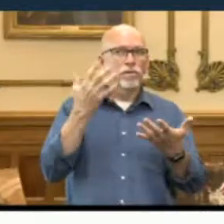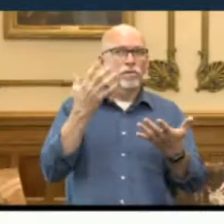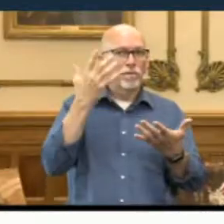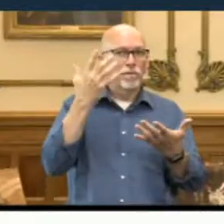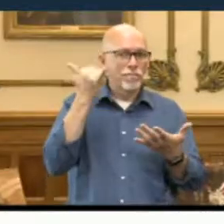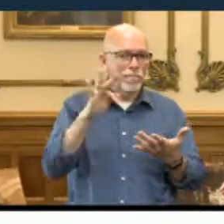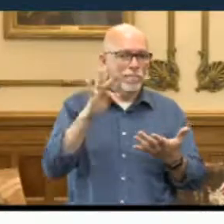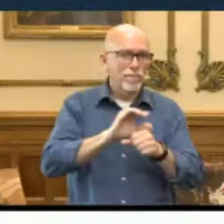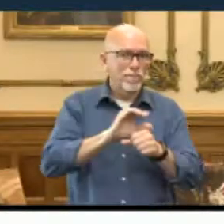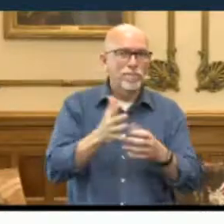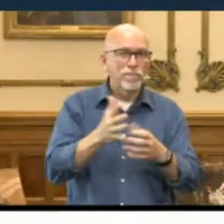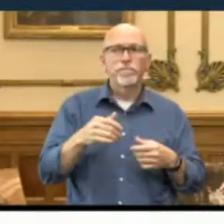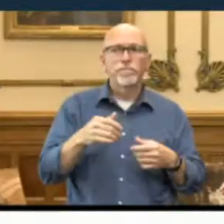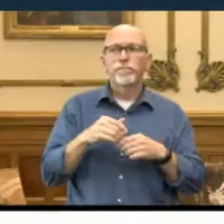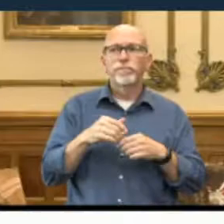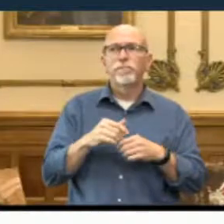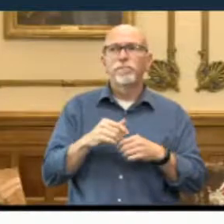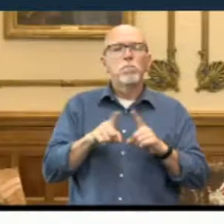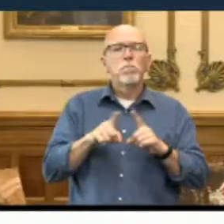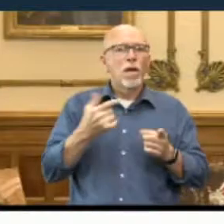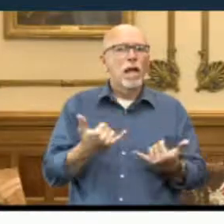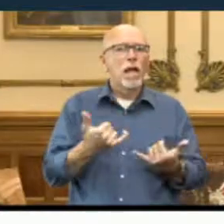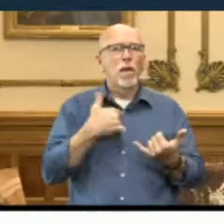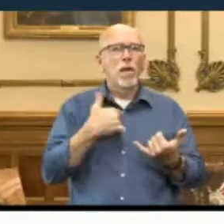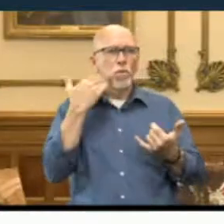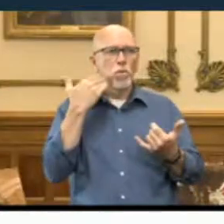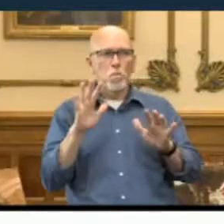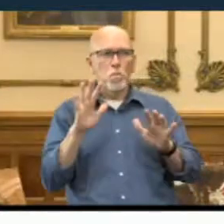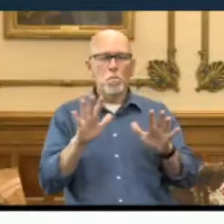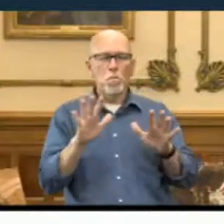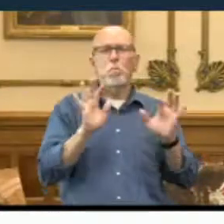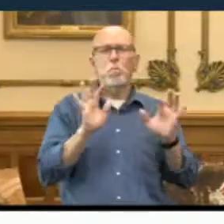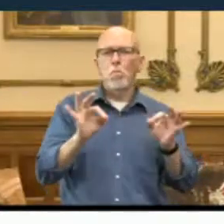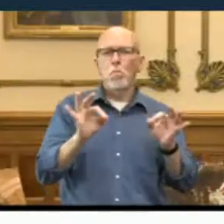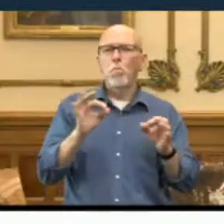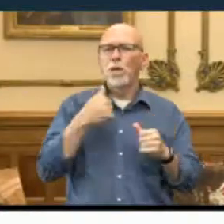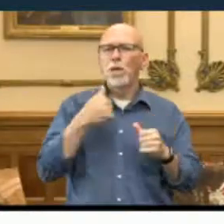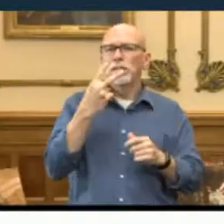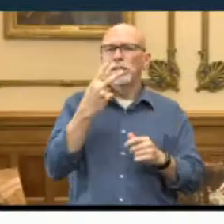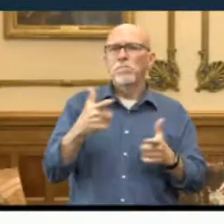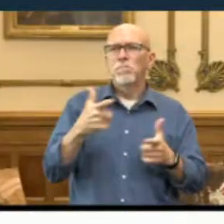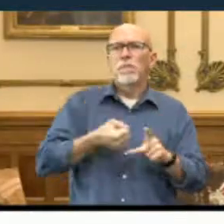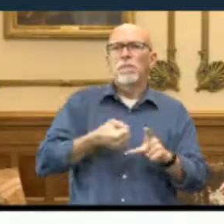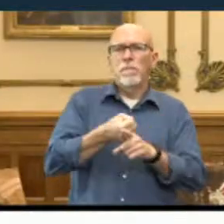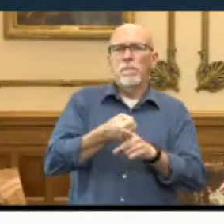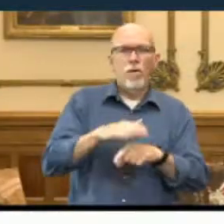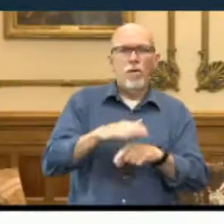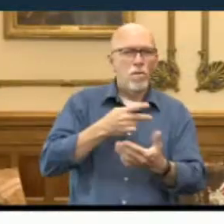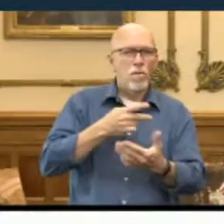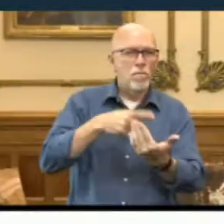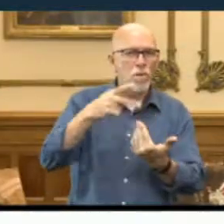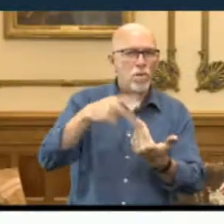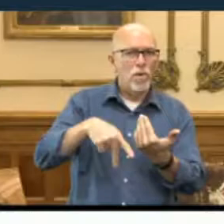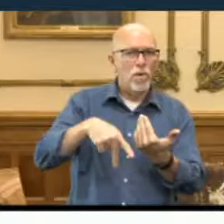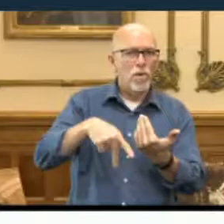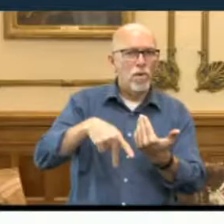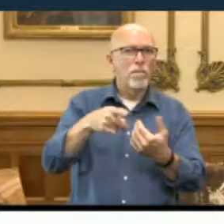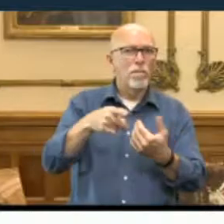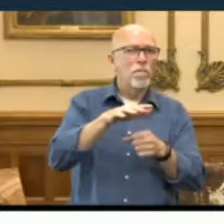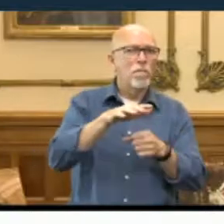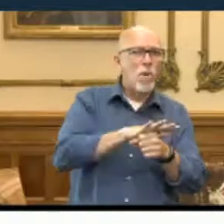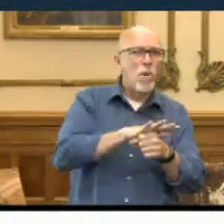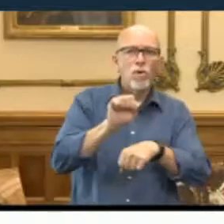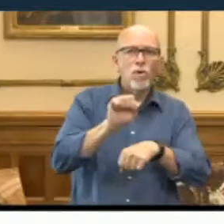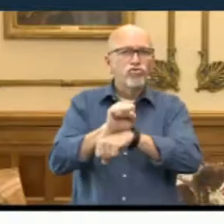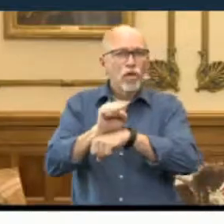part of 2020. But we know how much of an impact that was to the program for many locals and the job